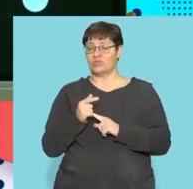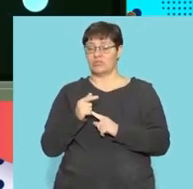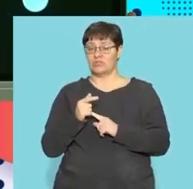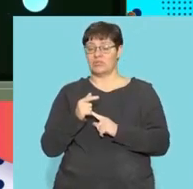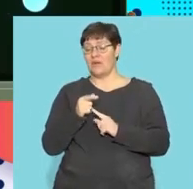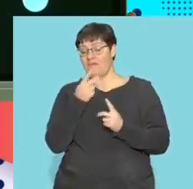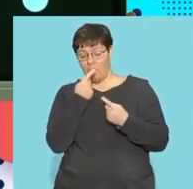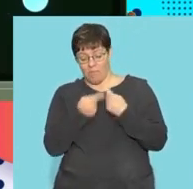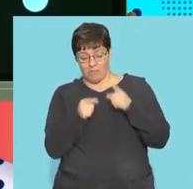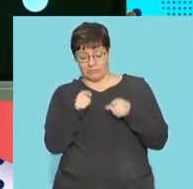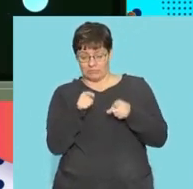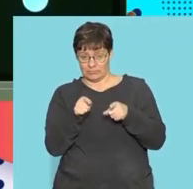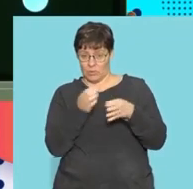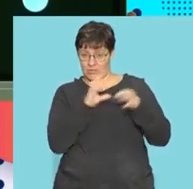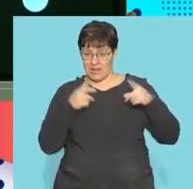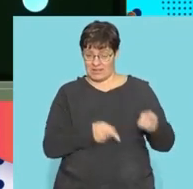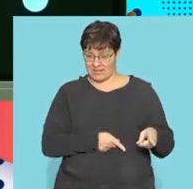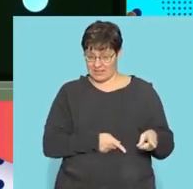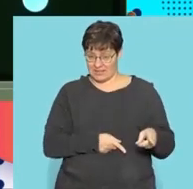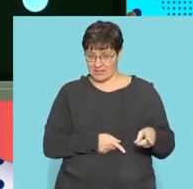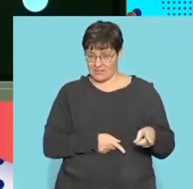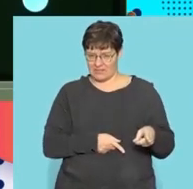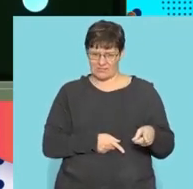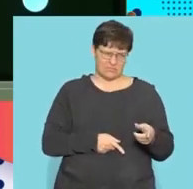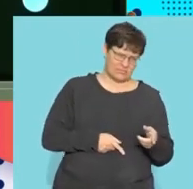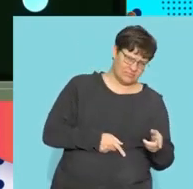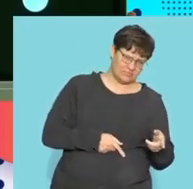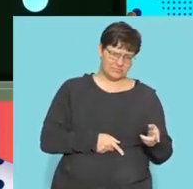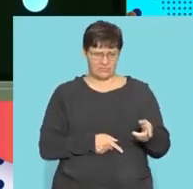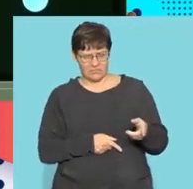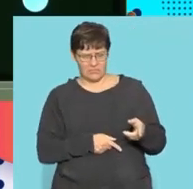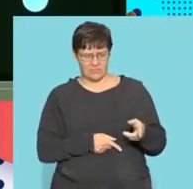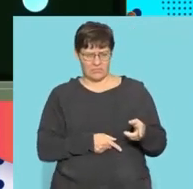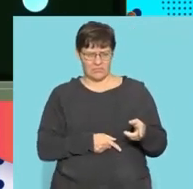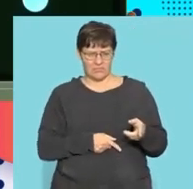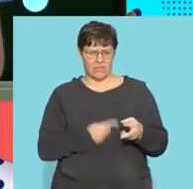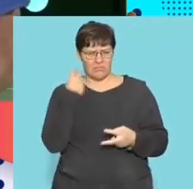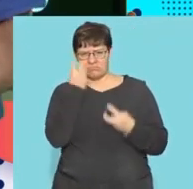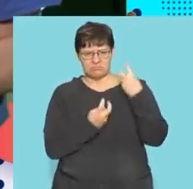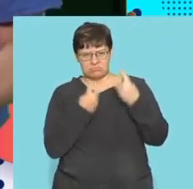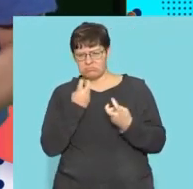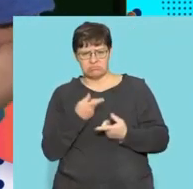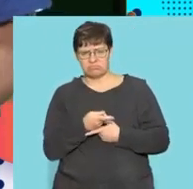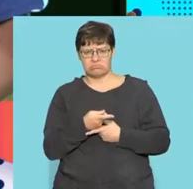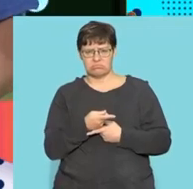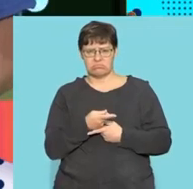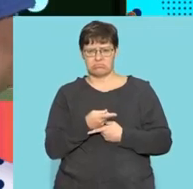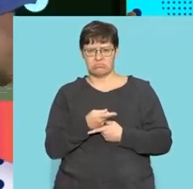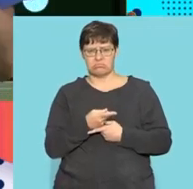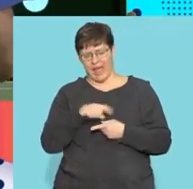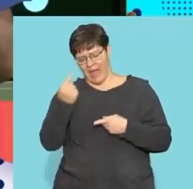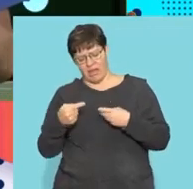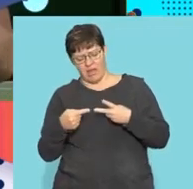reducing agent of those two reactants that we start with. But now where are we going to look